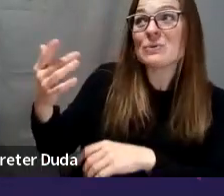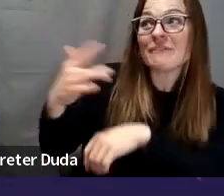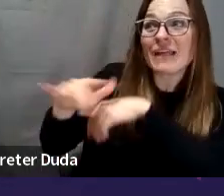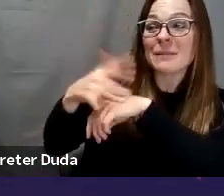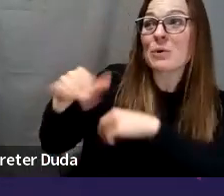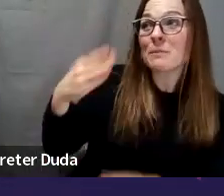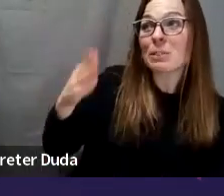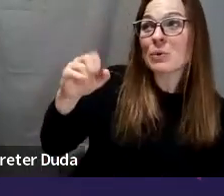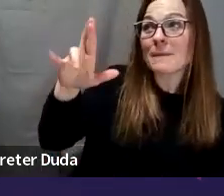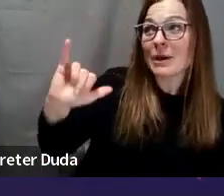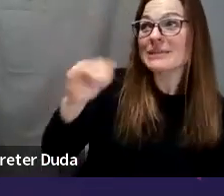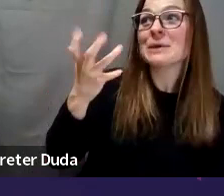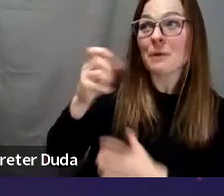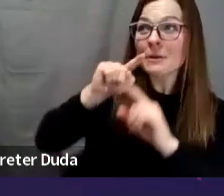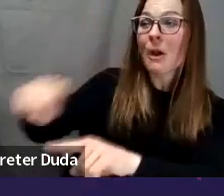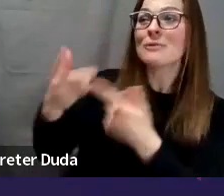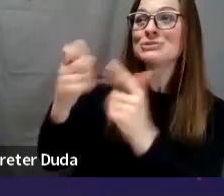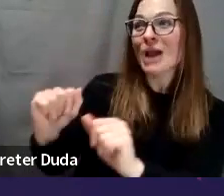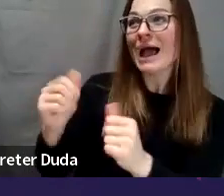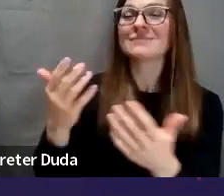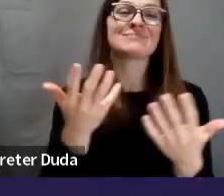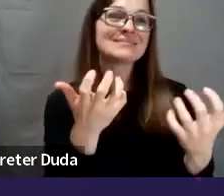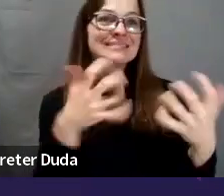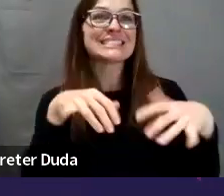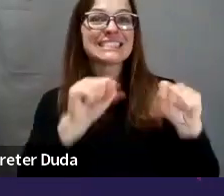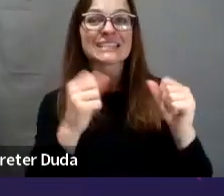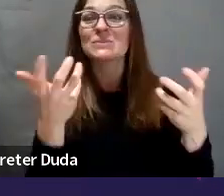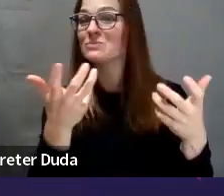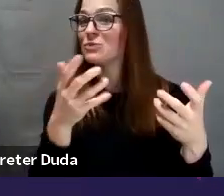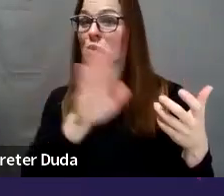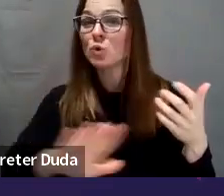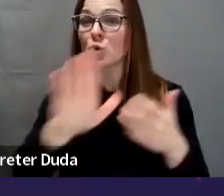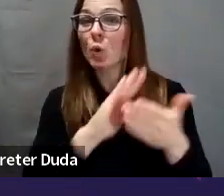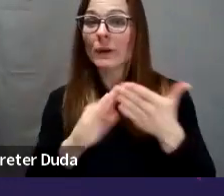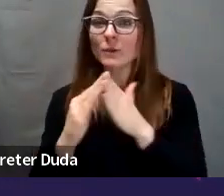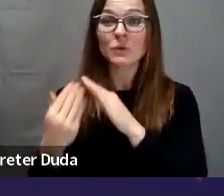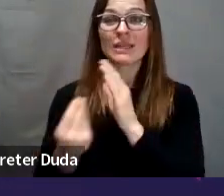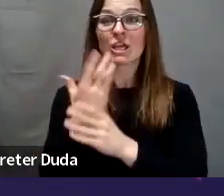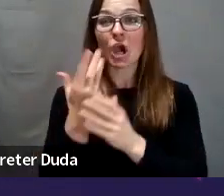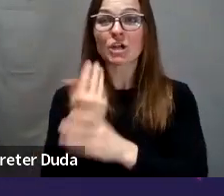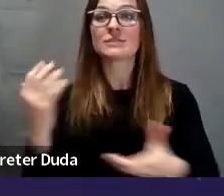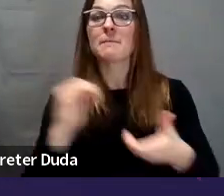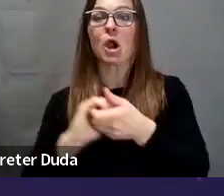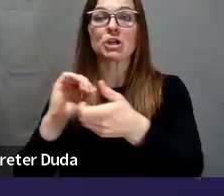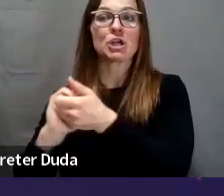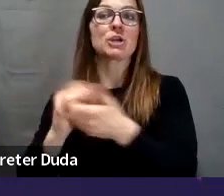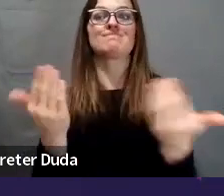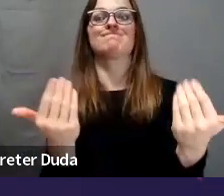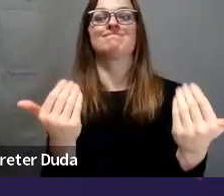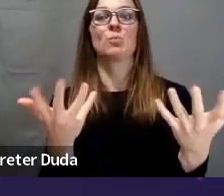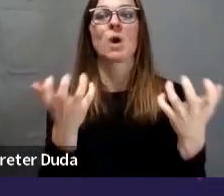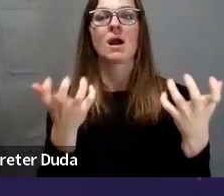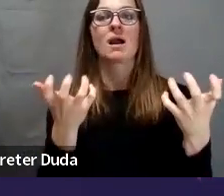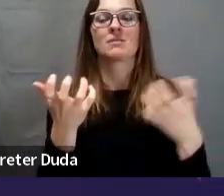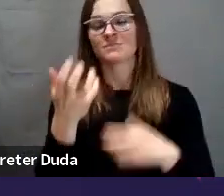by. yes. Yeah, we'd love to partner with any of your community gardens to see what we